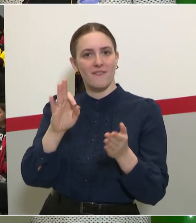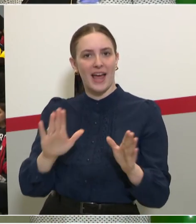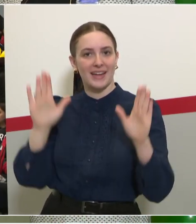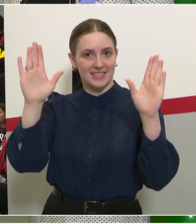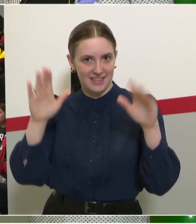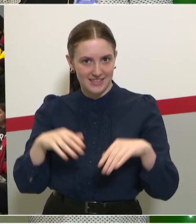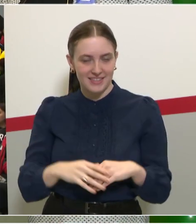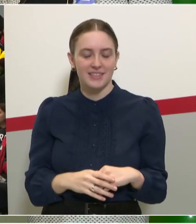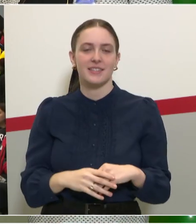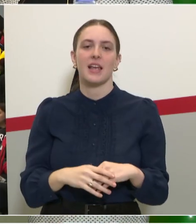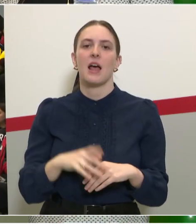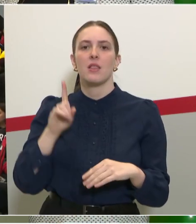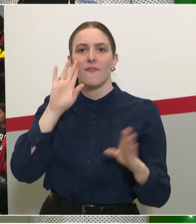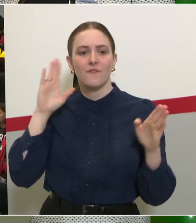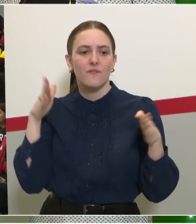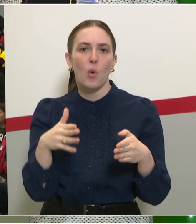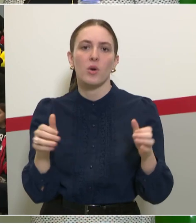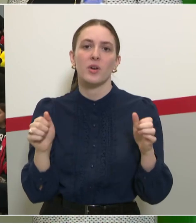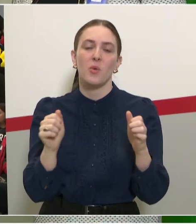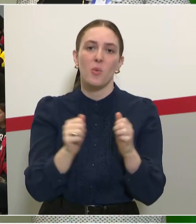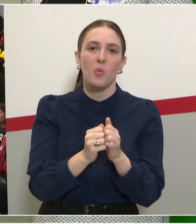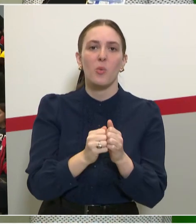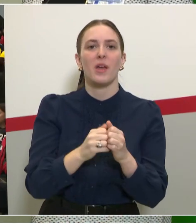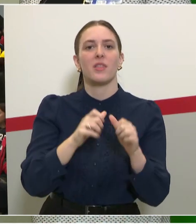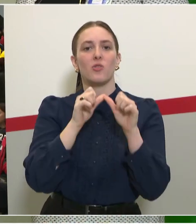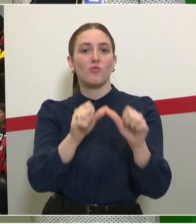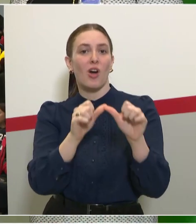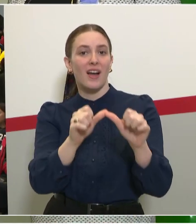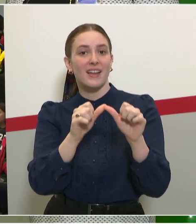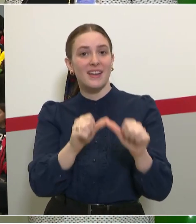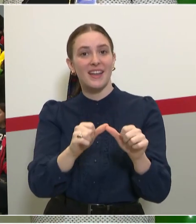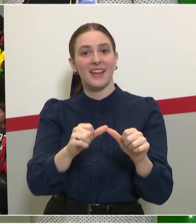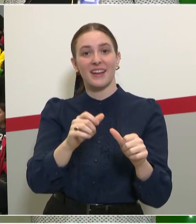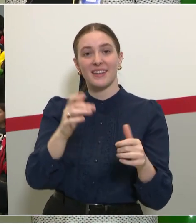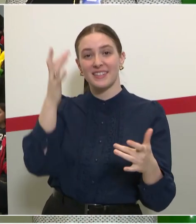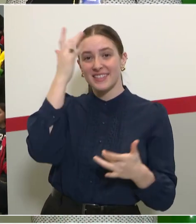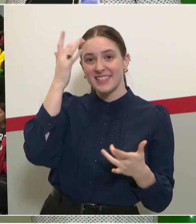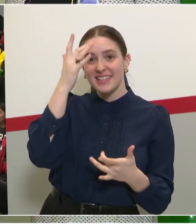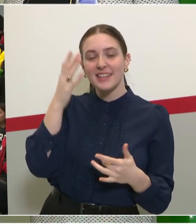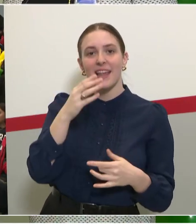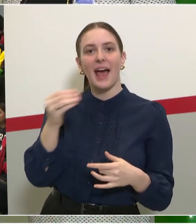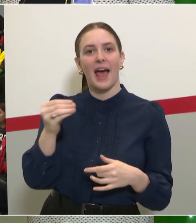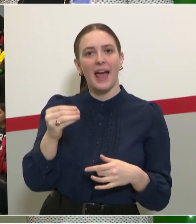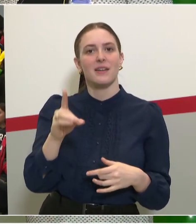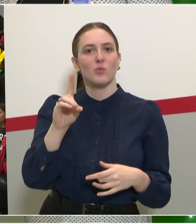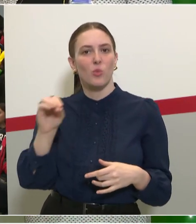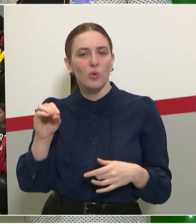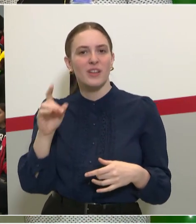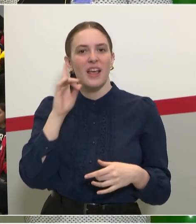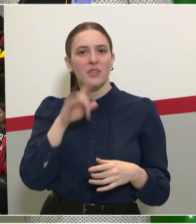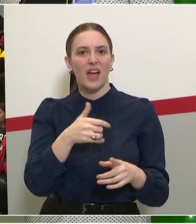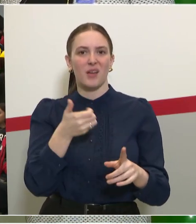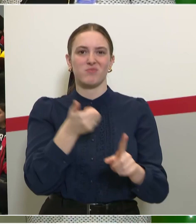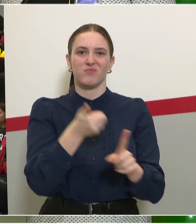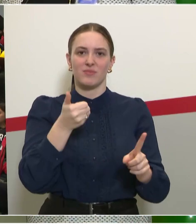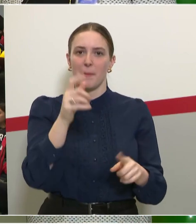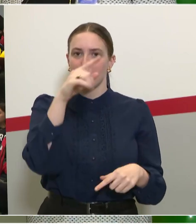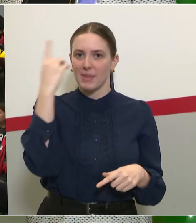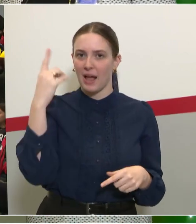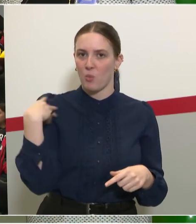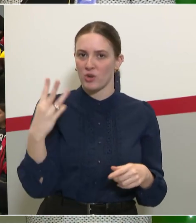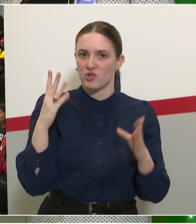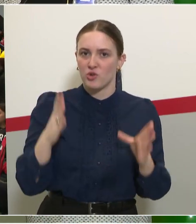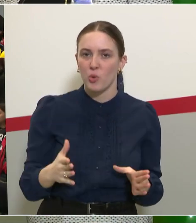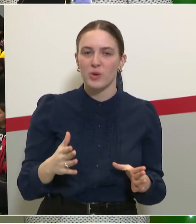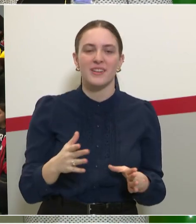focused on chronic disease and conditions that keep Black Washingtonians from enjoying